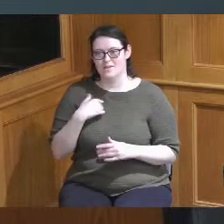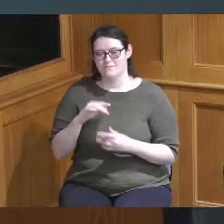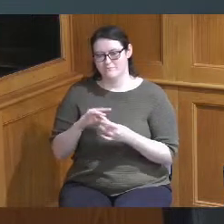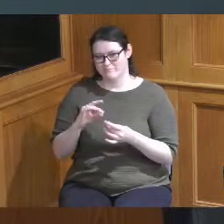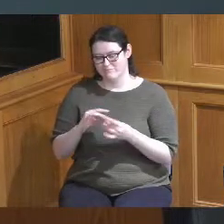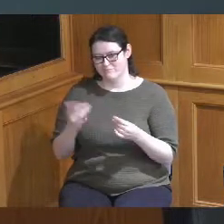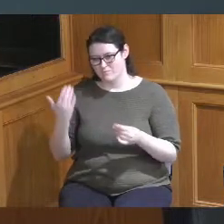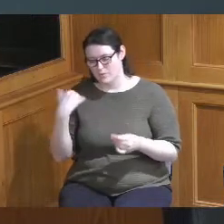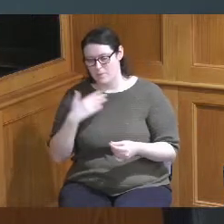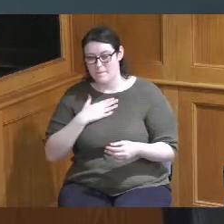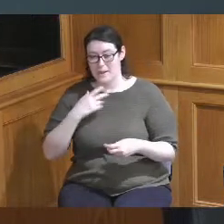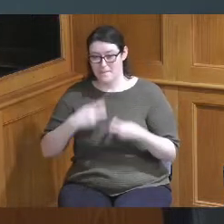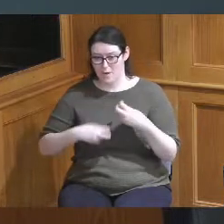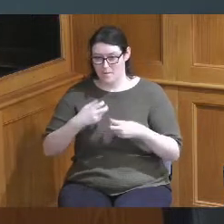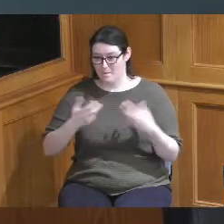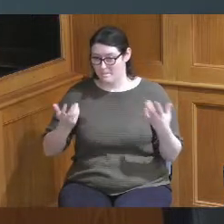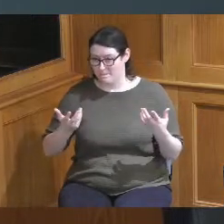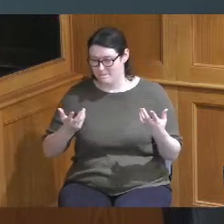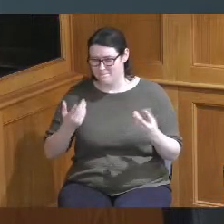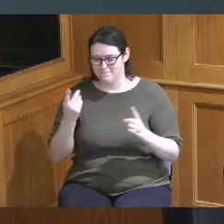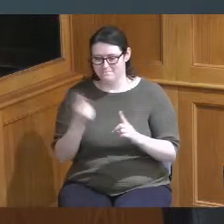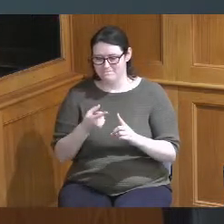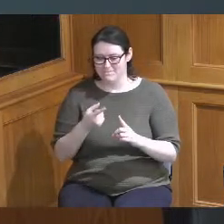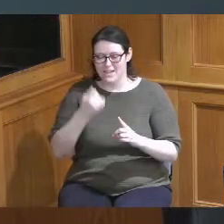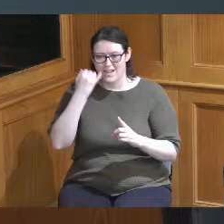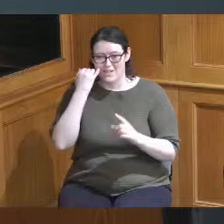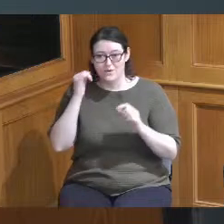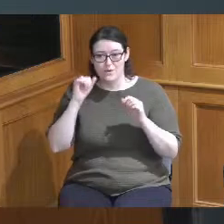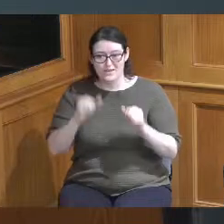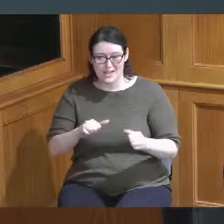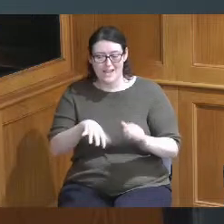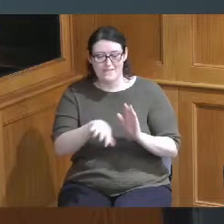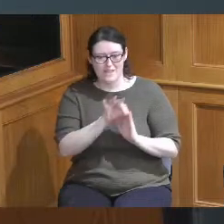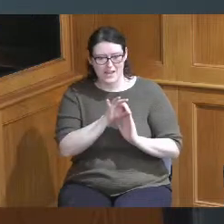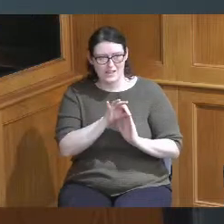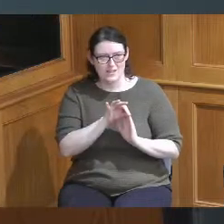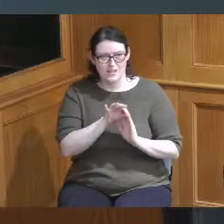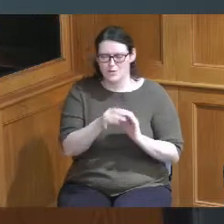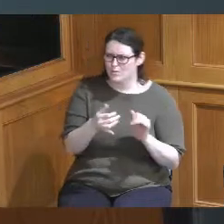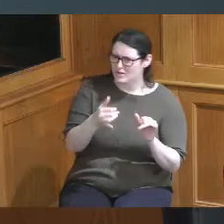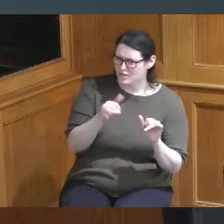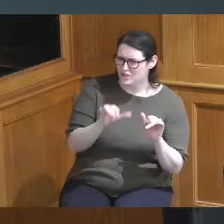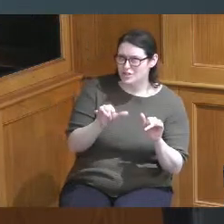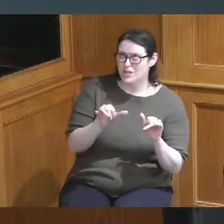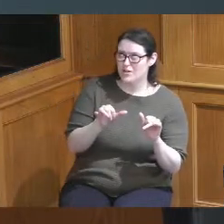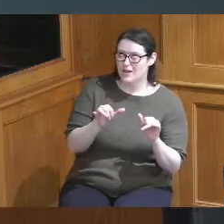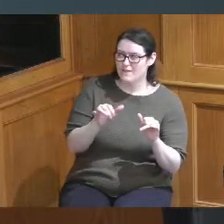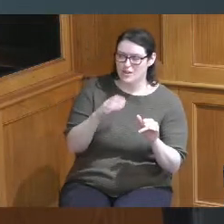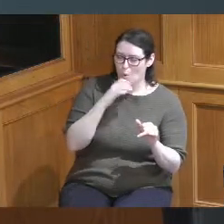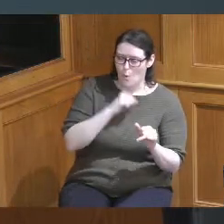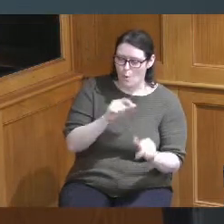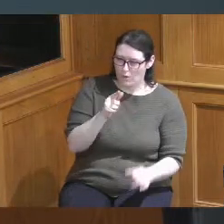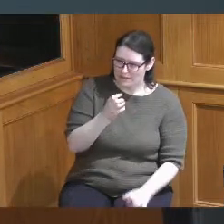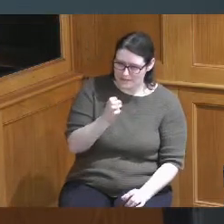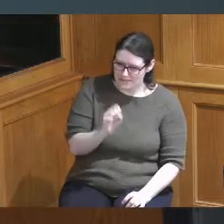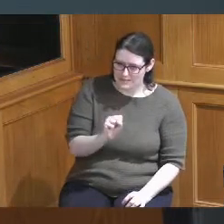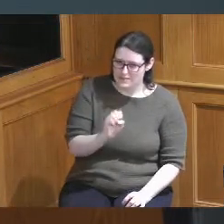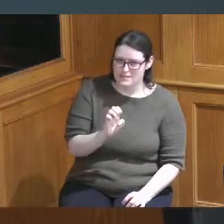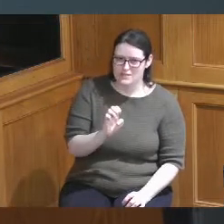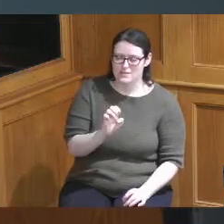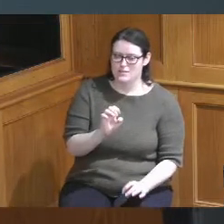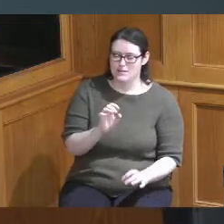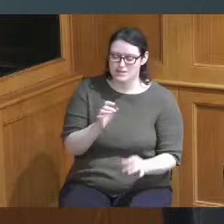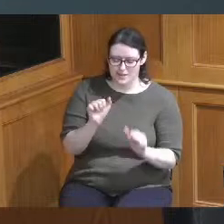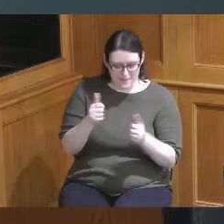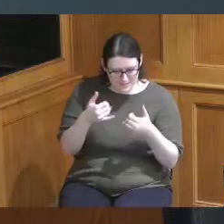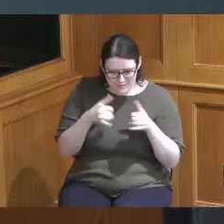my issue is that if we can find, because we're still under this old lease and it can still They